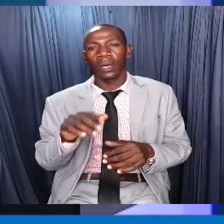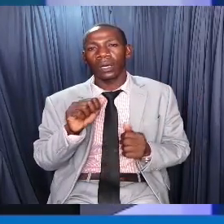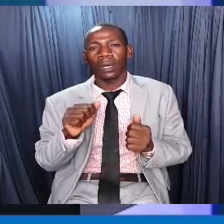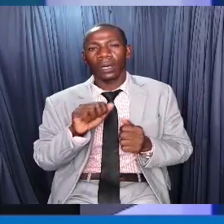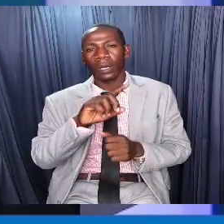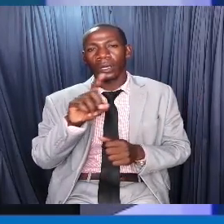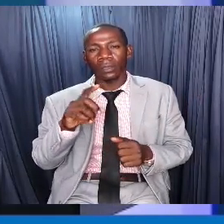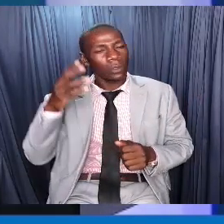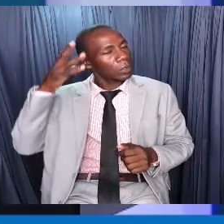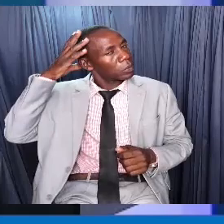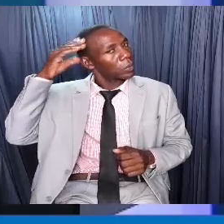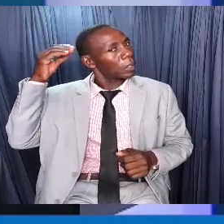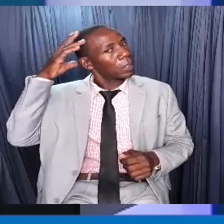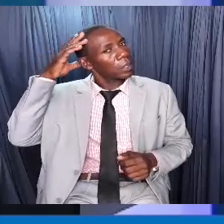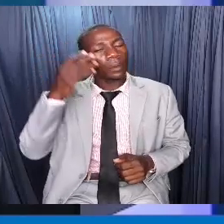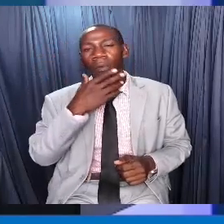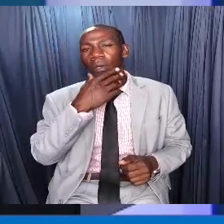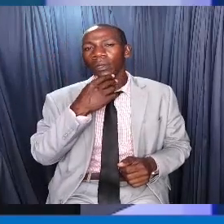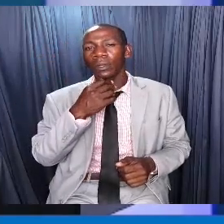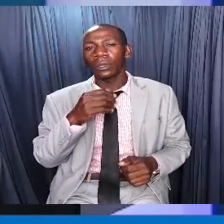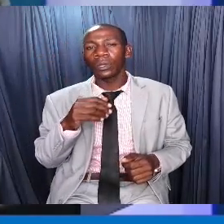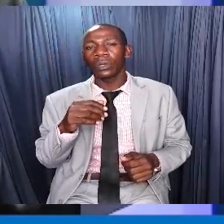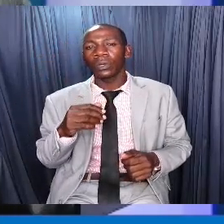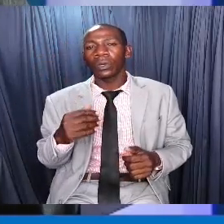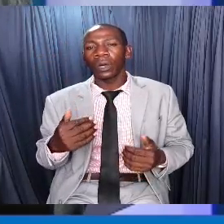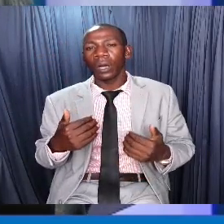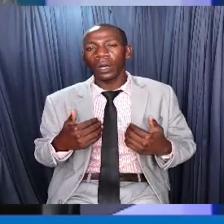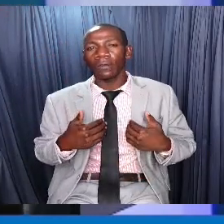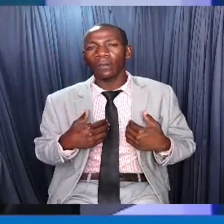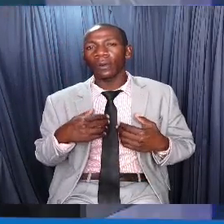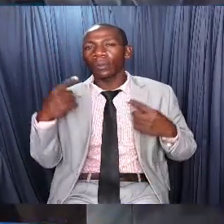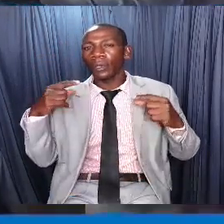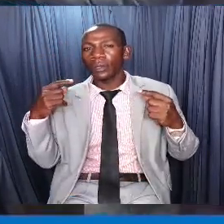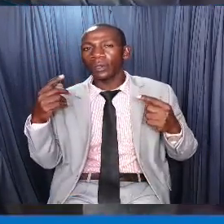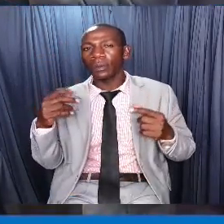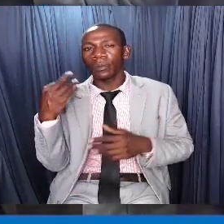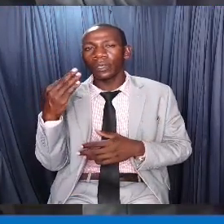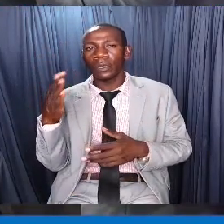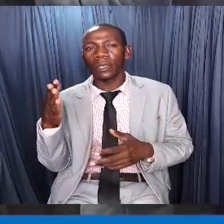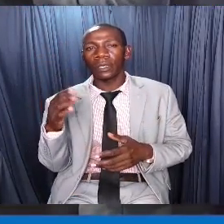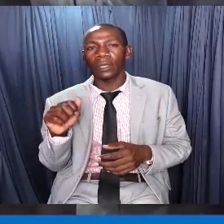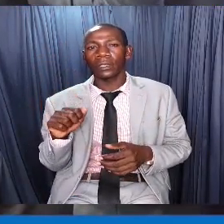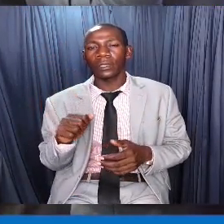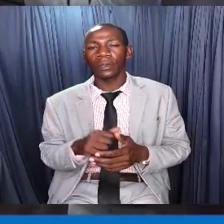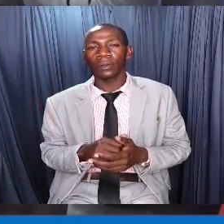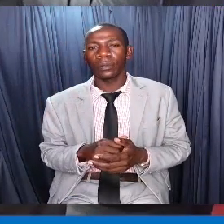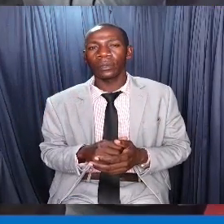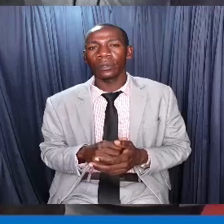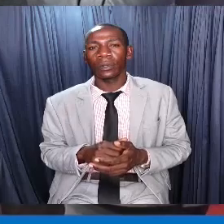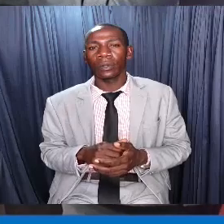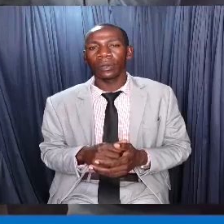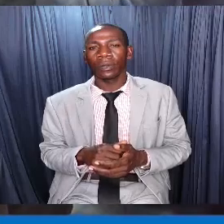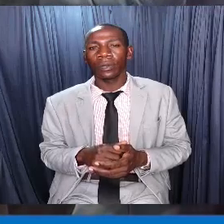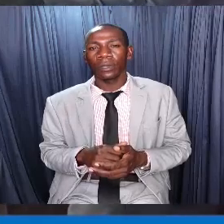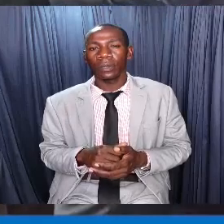that way by a Somali. Dada wa pastor. So your wife to the preacher. Sheni. The preacher's wife in the cell, yes. Tena ameshtakiwa na